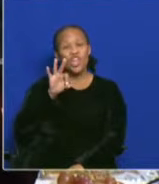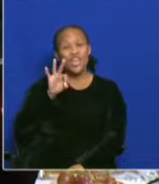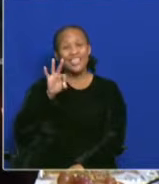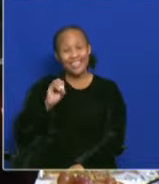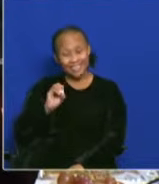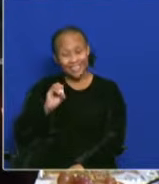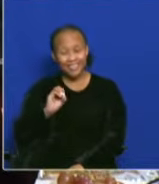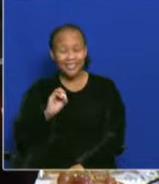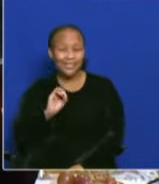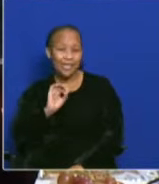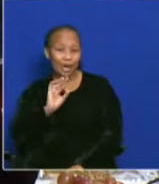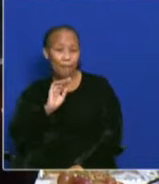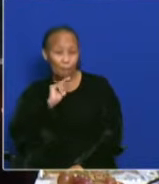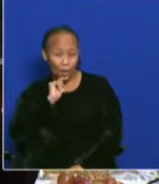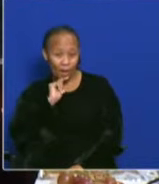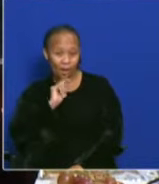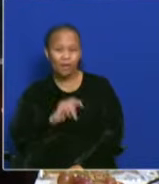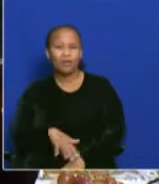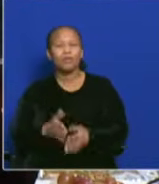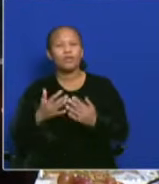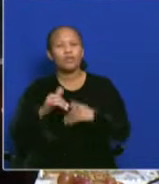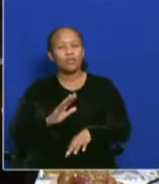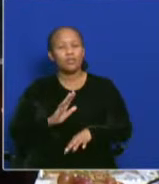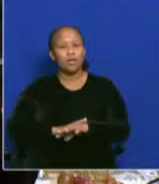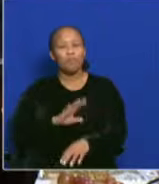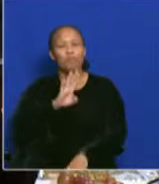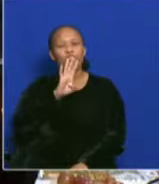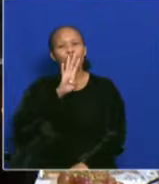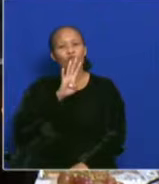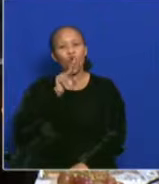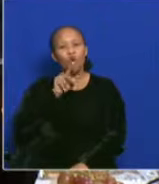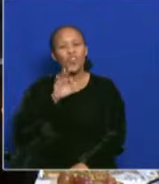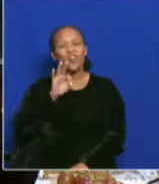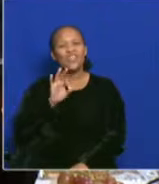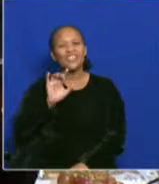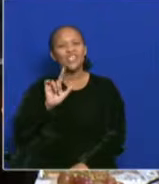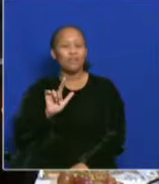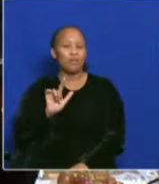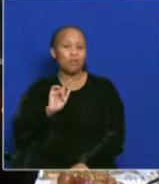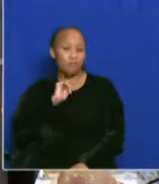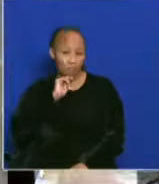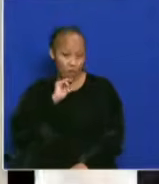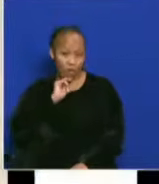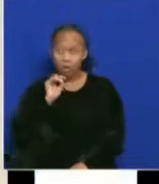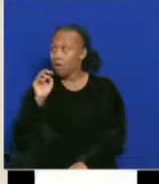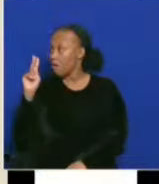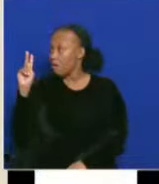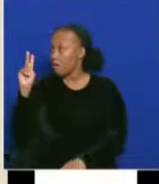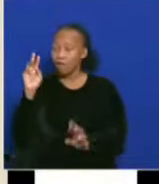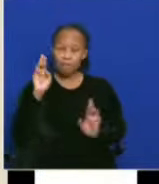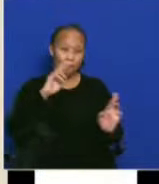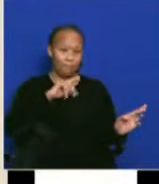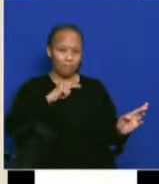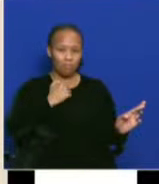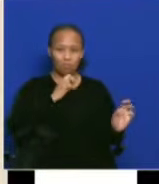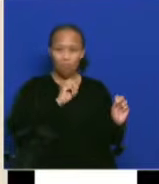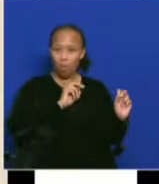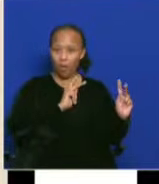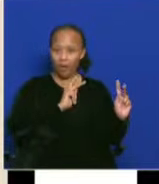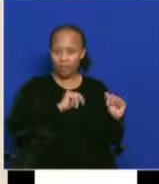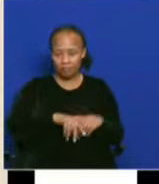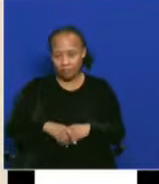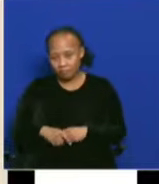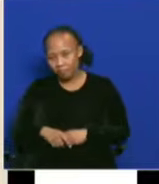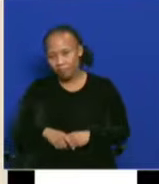At 4:37 a.m., General Khan responds, okay, and picture of the breakfast that